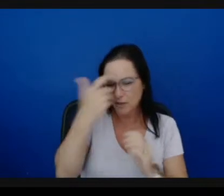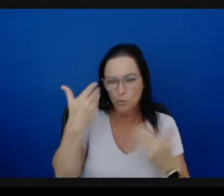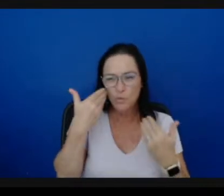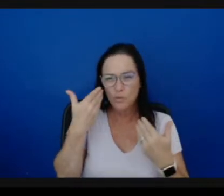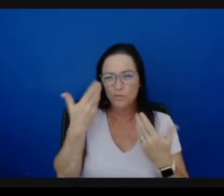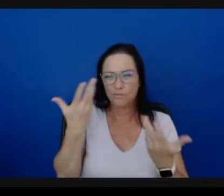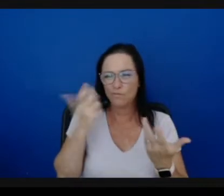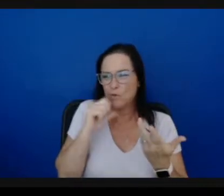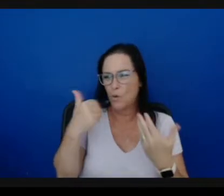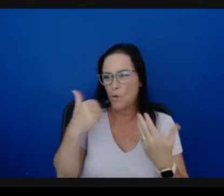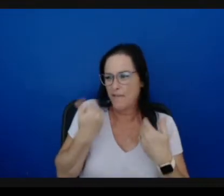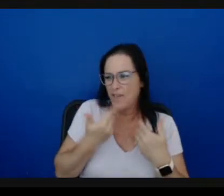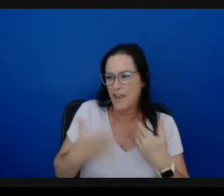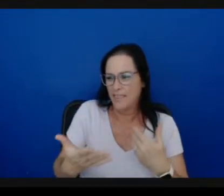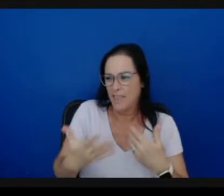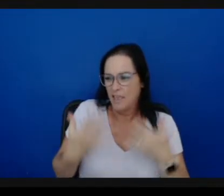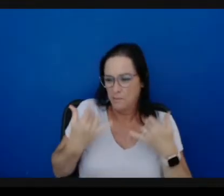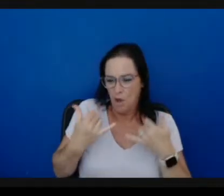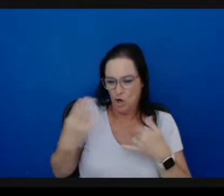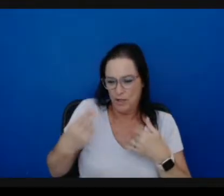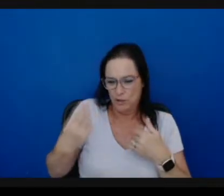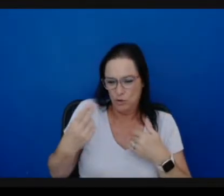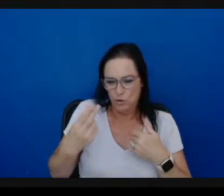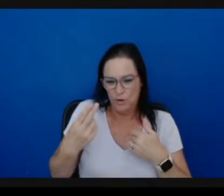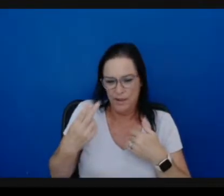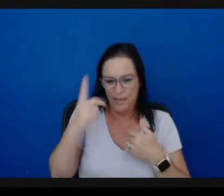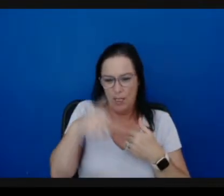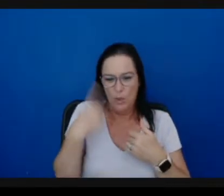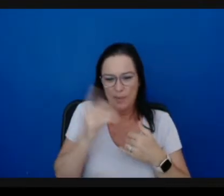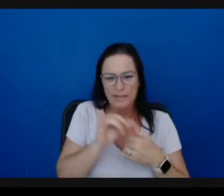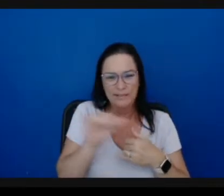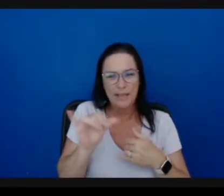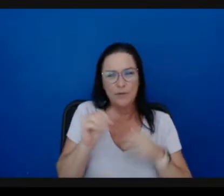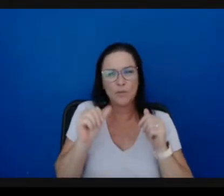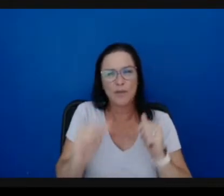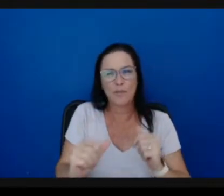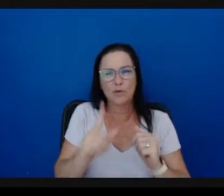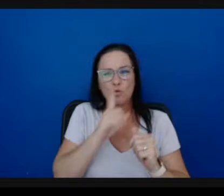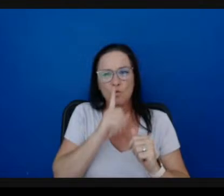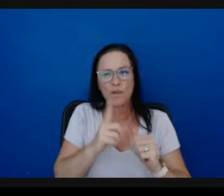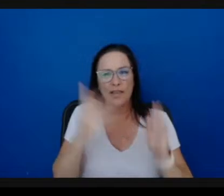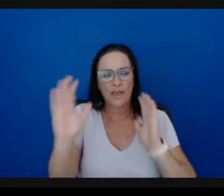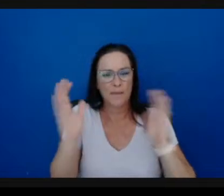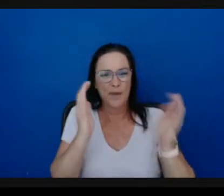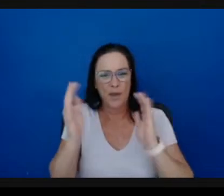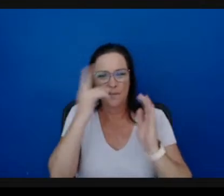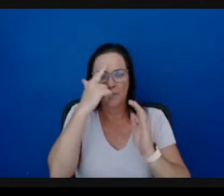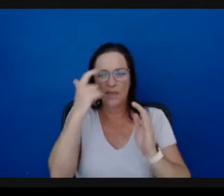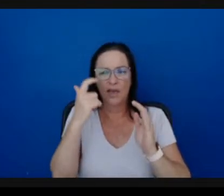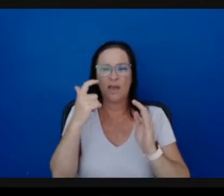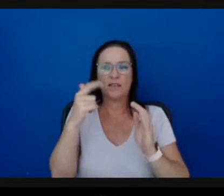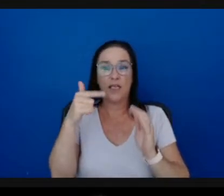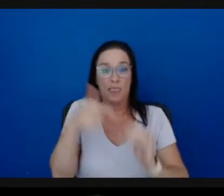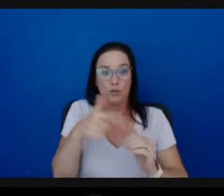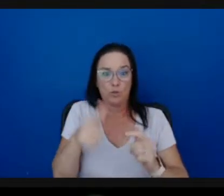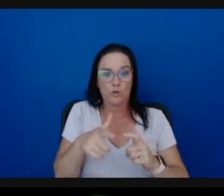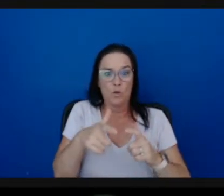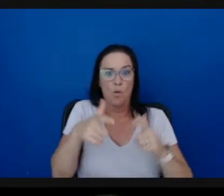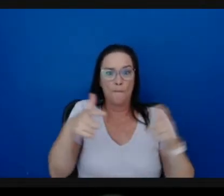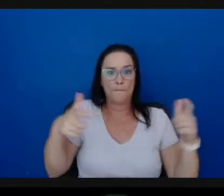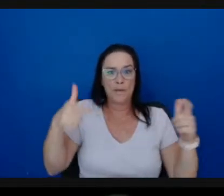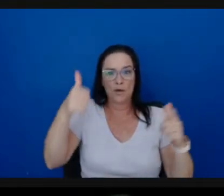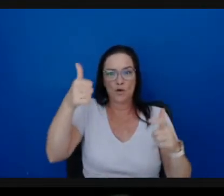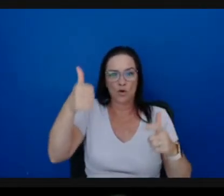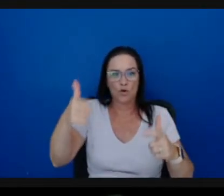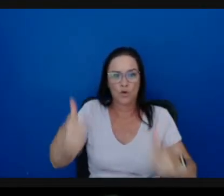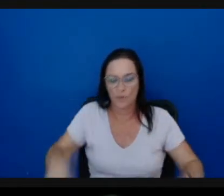anything in modern history like this to really draw upon because it was so much bigger. Yeah,